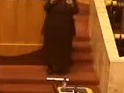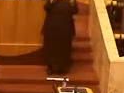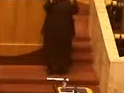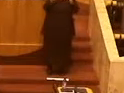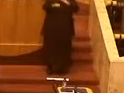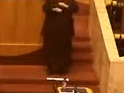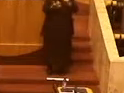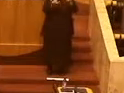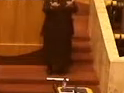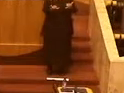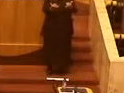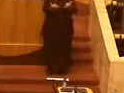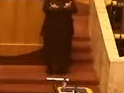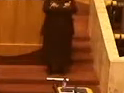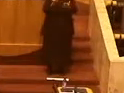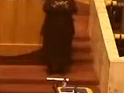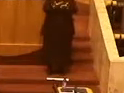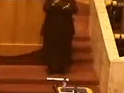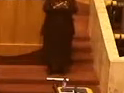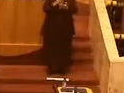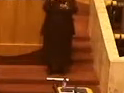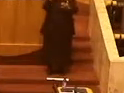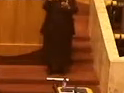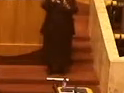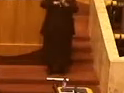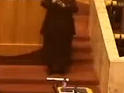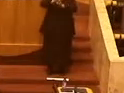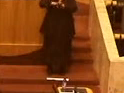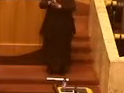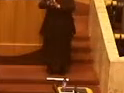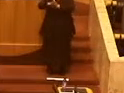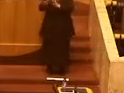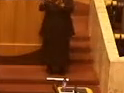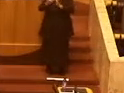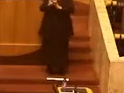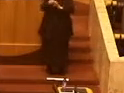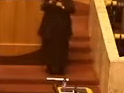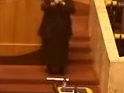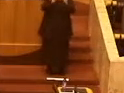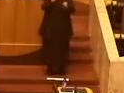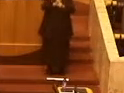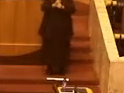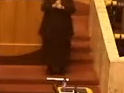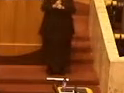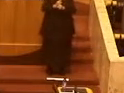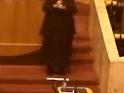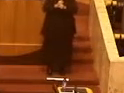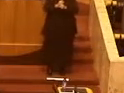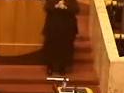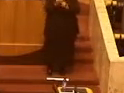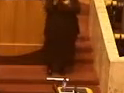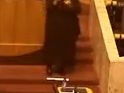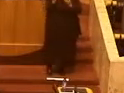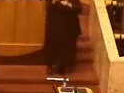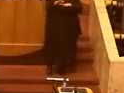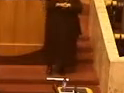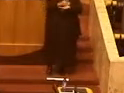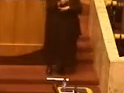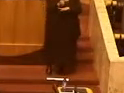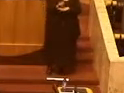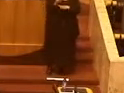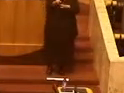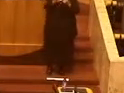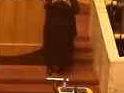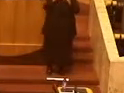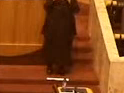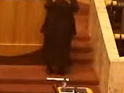now, that will enable real progress within the next year, and that will lay a foundation for a